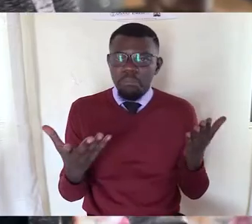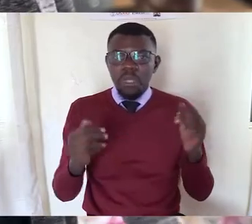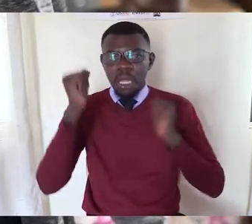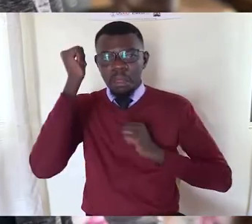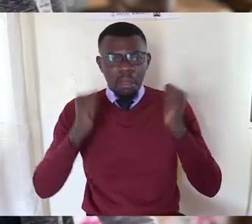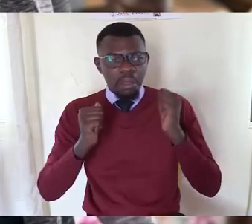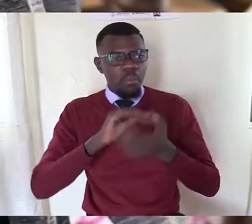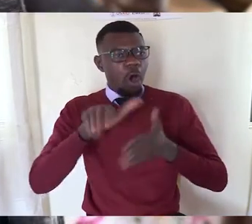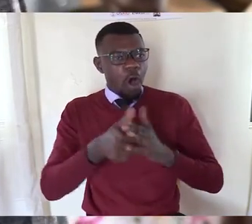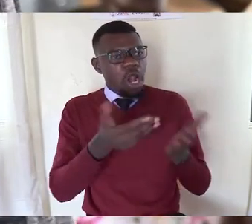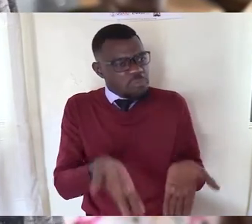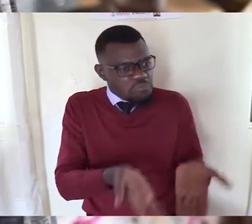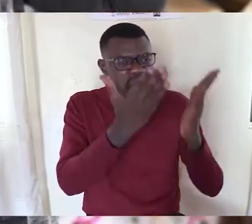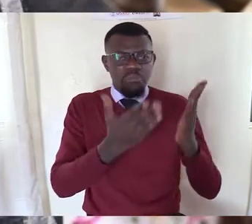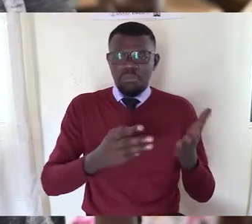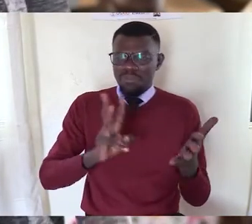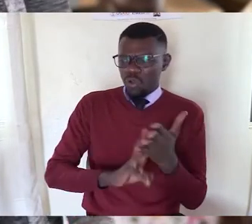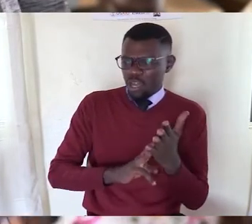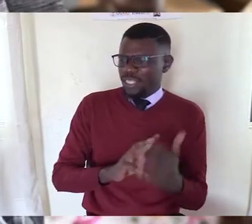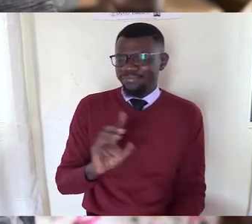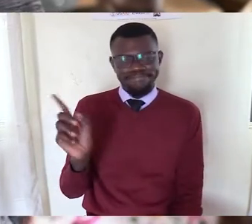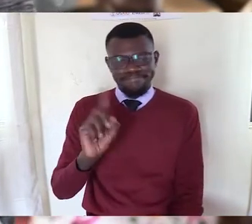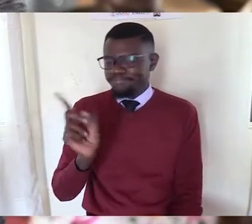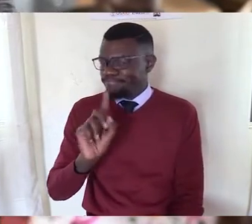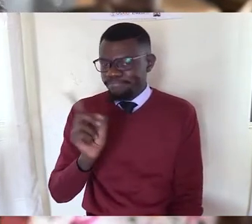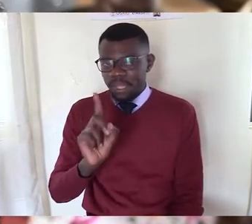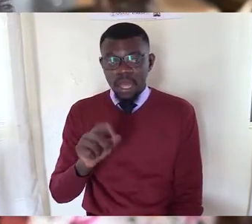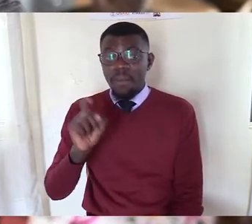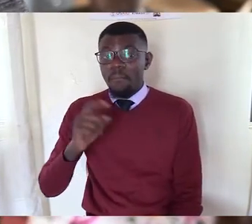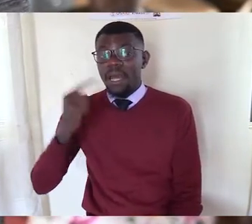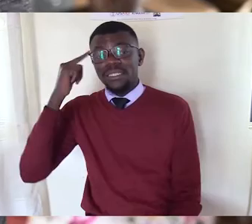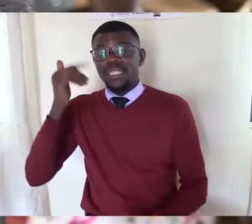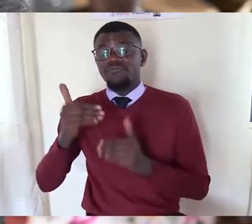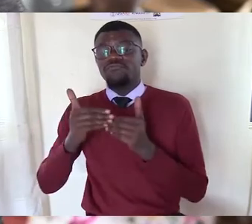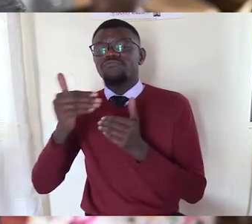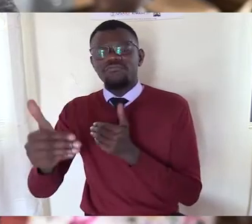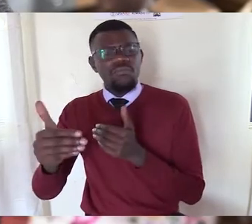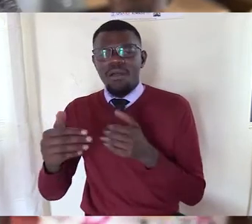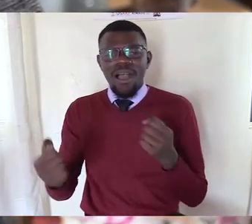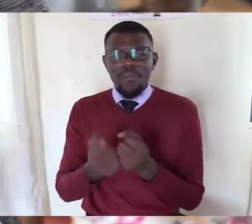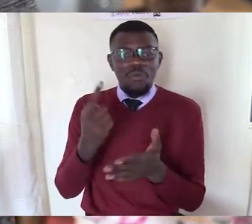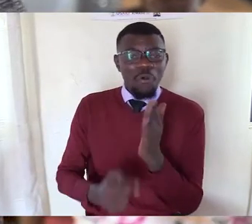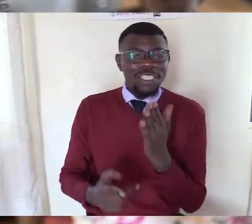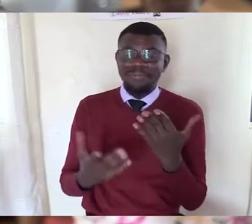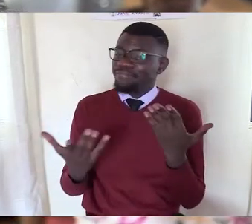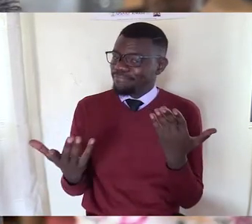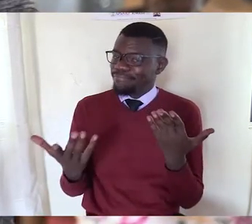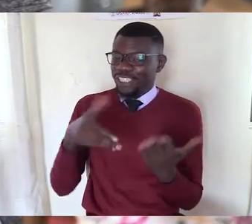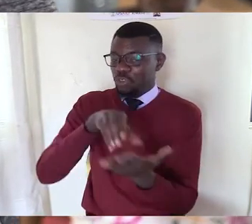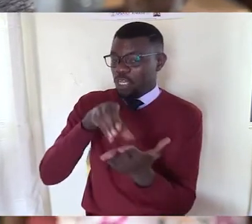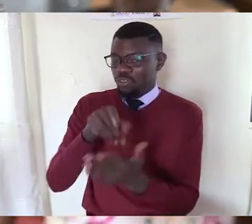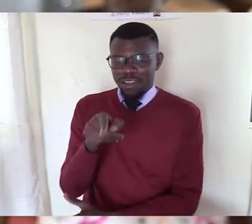troops to Migori because it is a hotspot without thinking what else, what next, what would happen in that